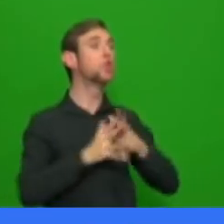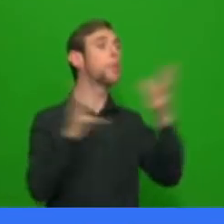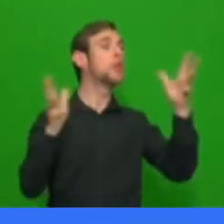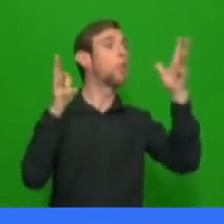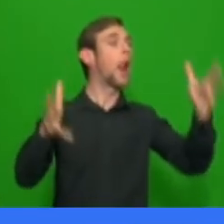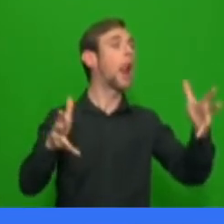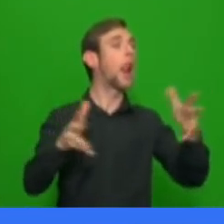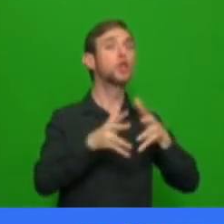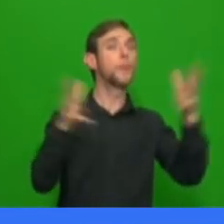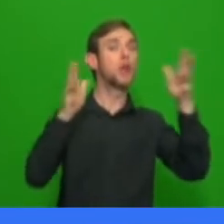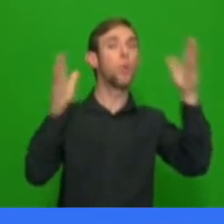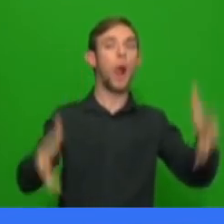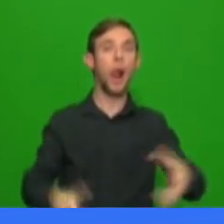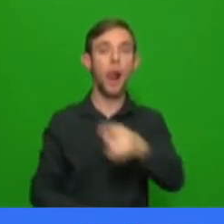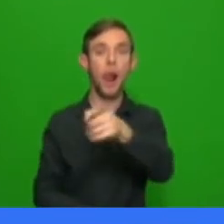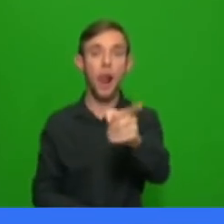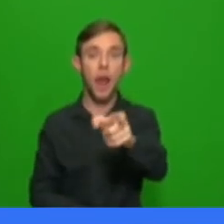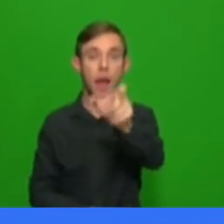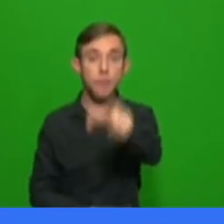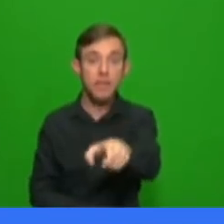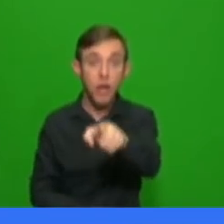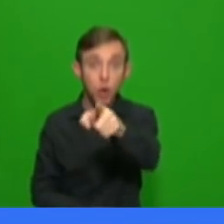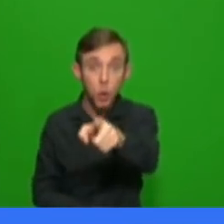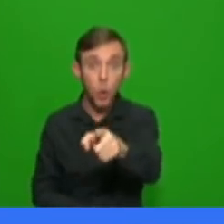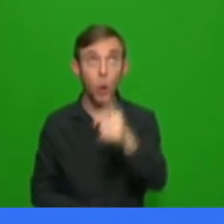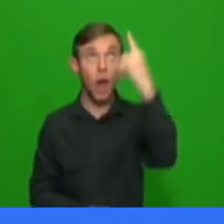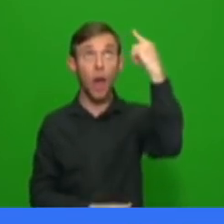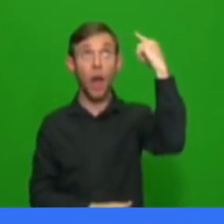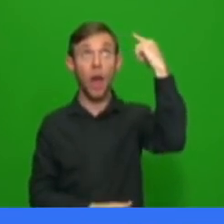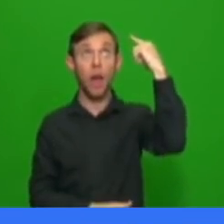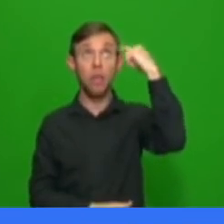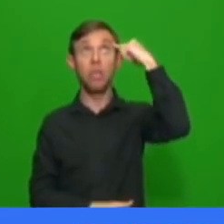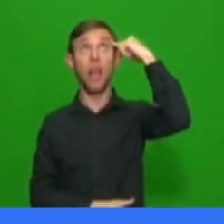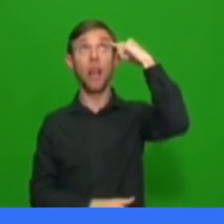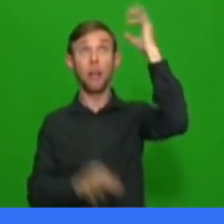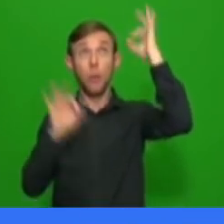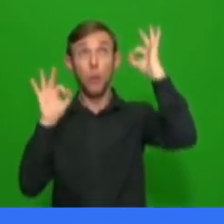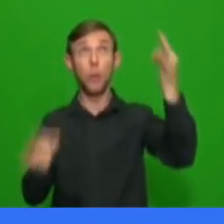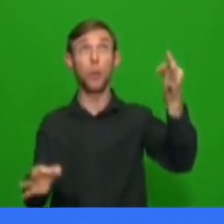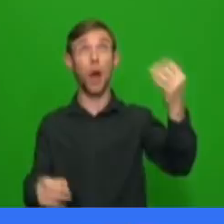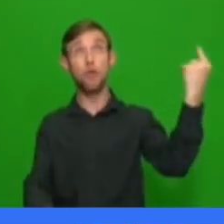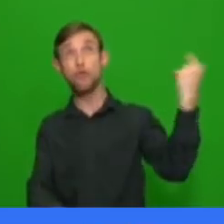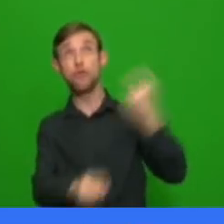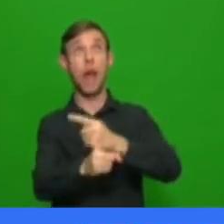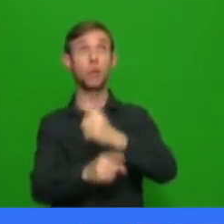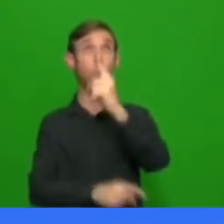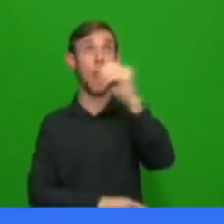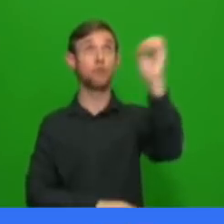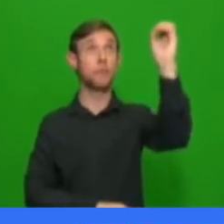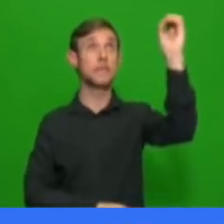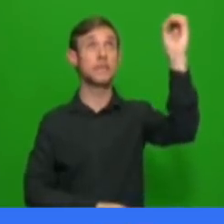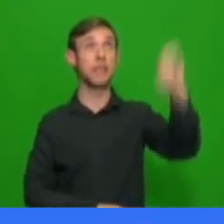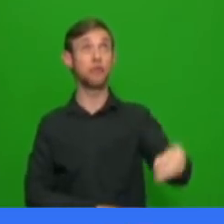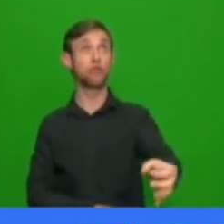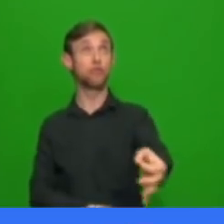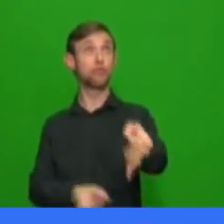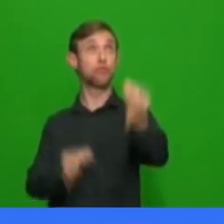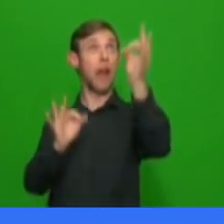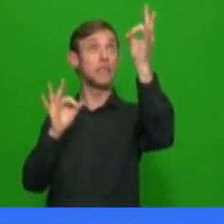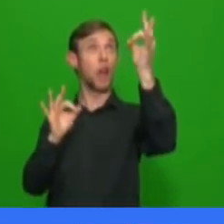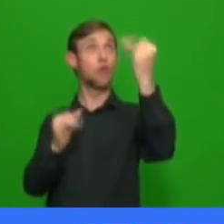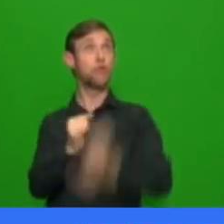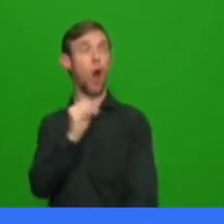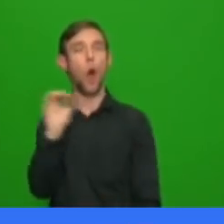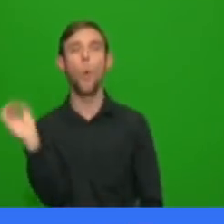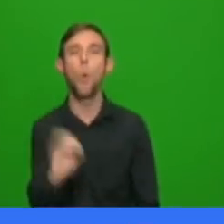If you got it right, Ashok, congratulations. All that I can say to you is that we have done